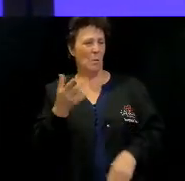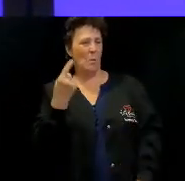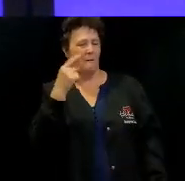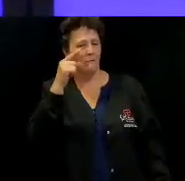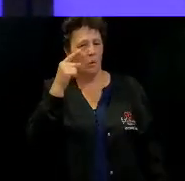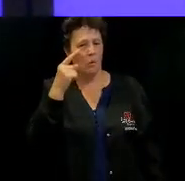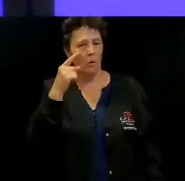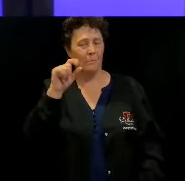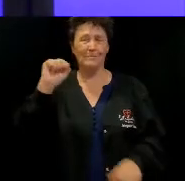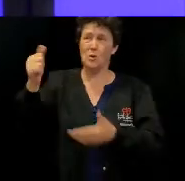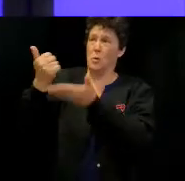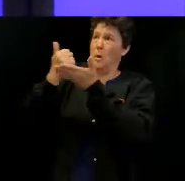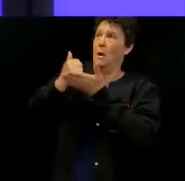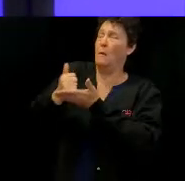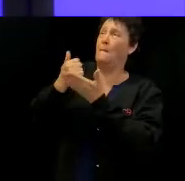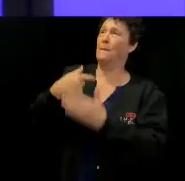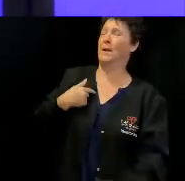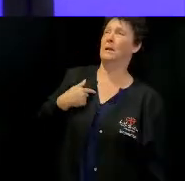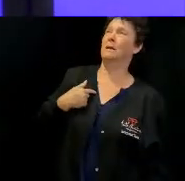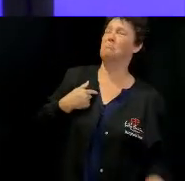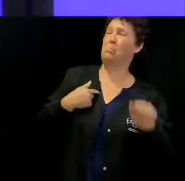me?